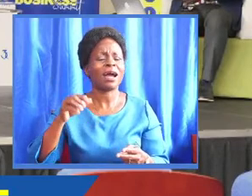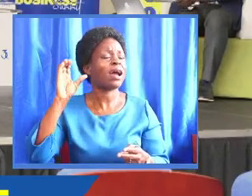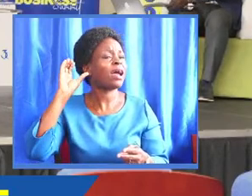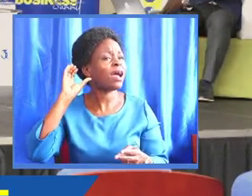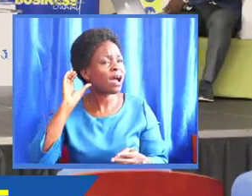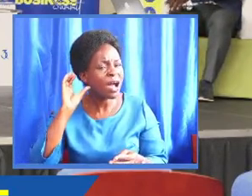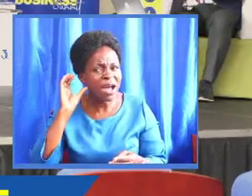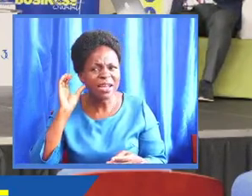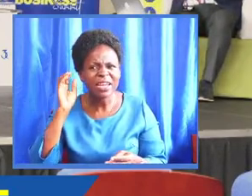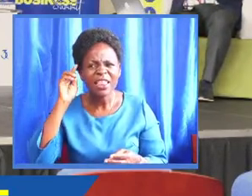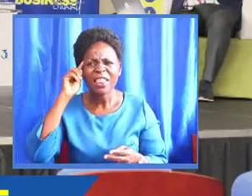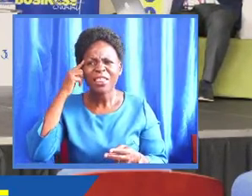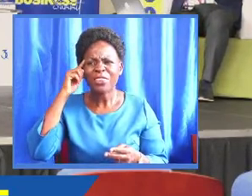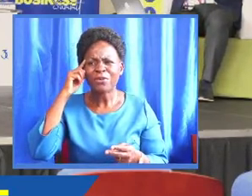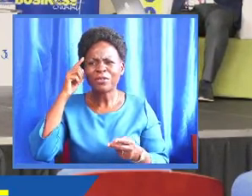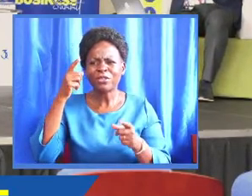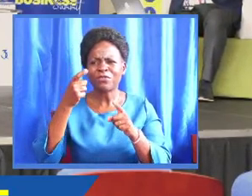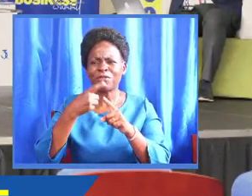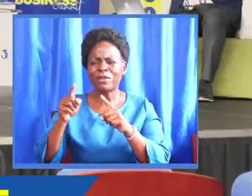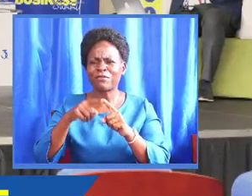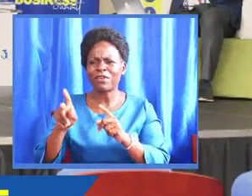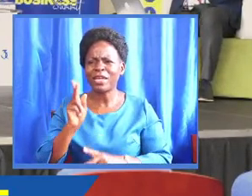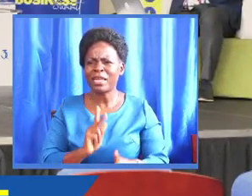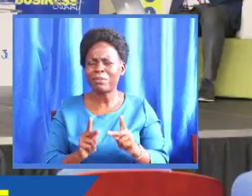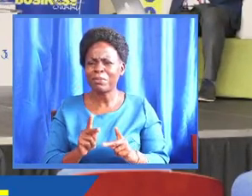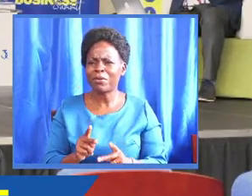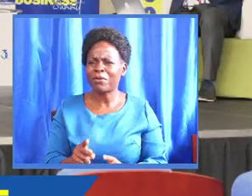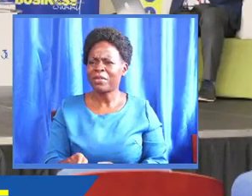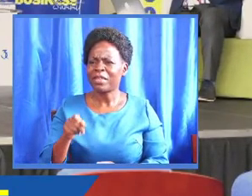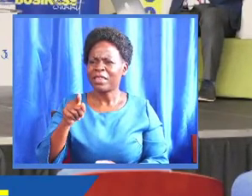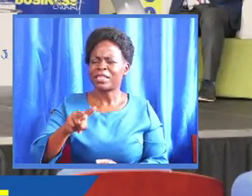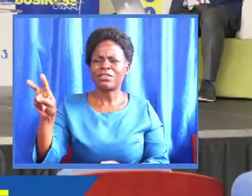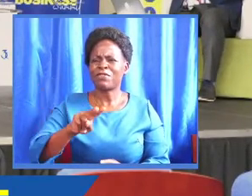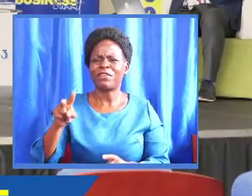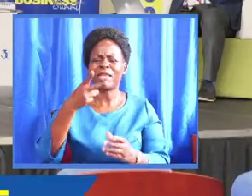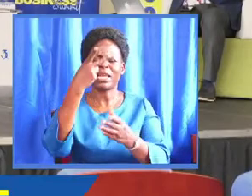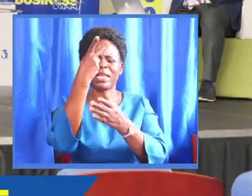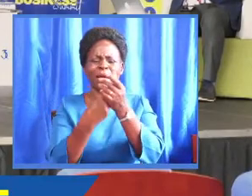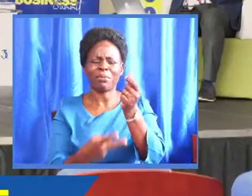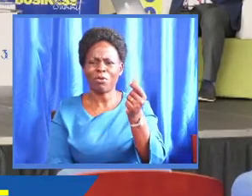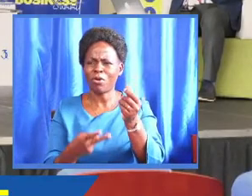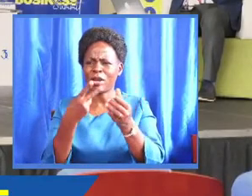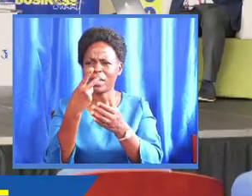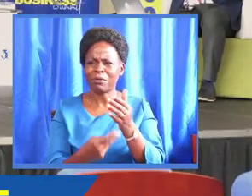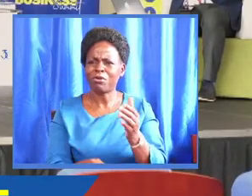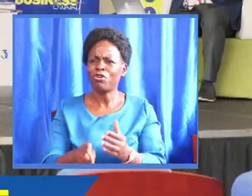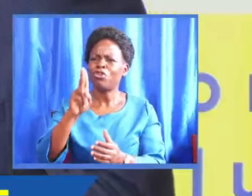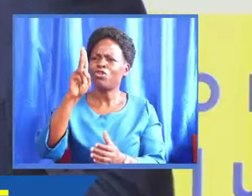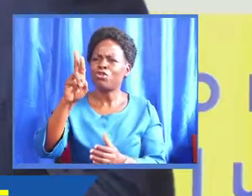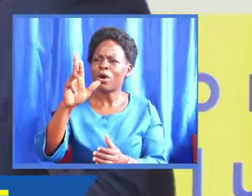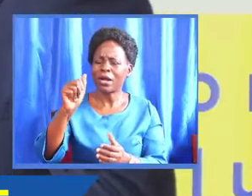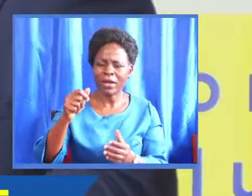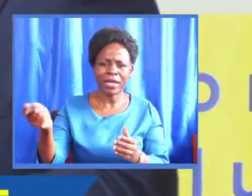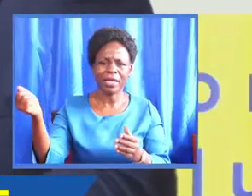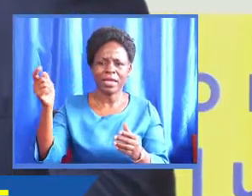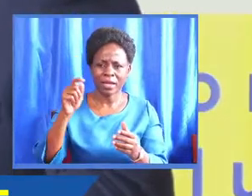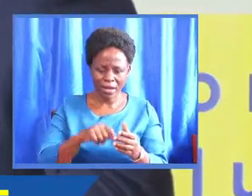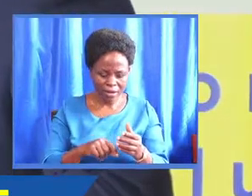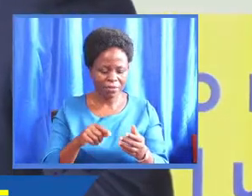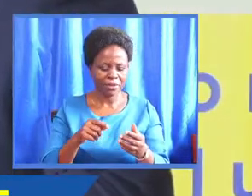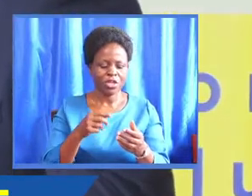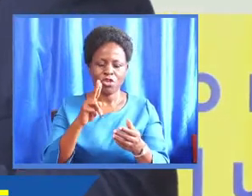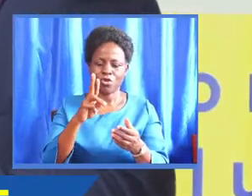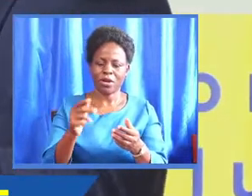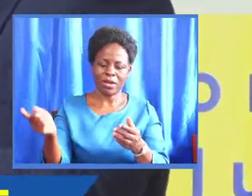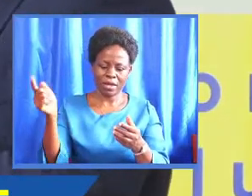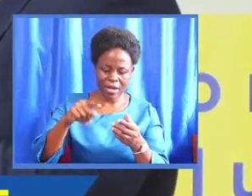thoughts coming in from different people that this is like double taxation. URA comes, and then the local authority